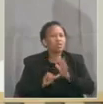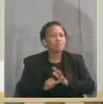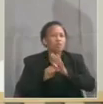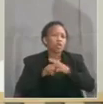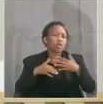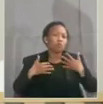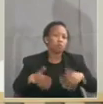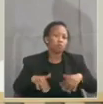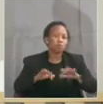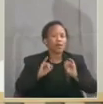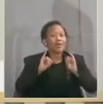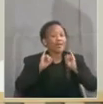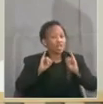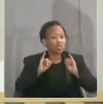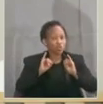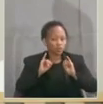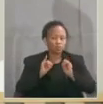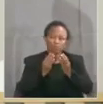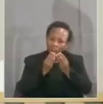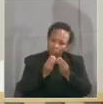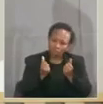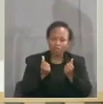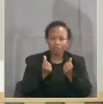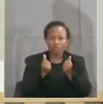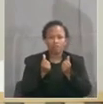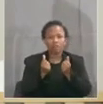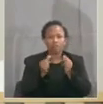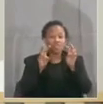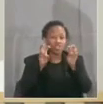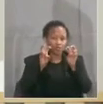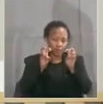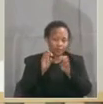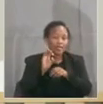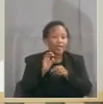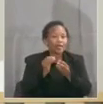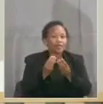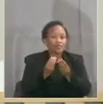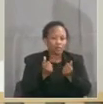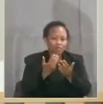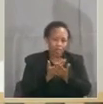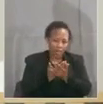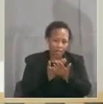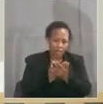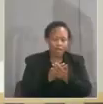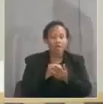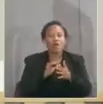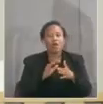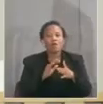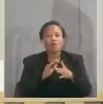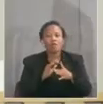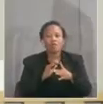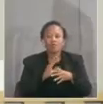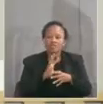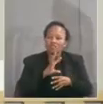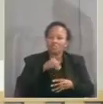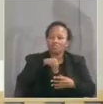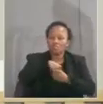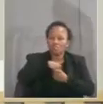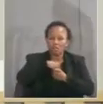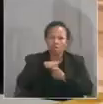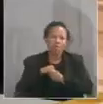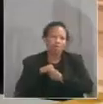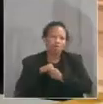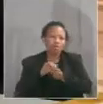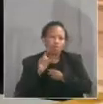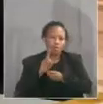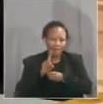issues, more especially that are referring to the infiltration of both